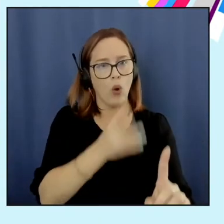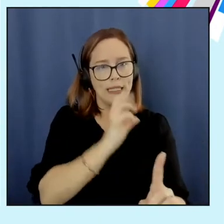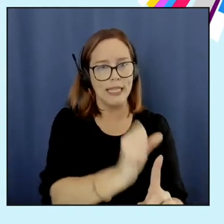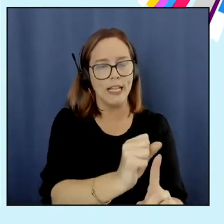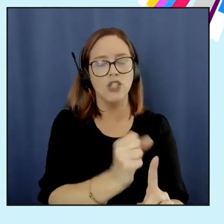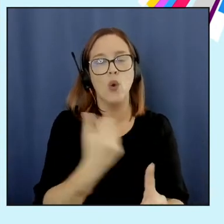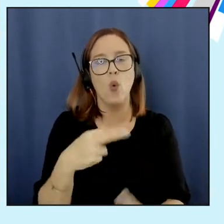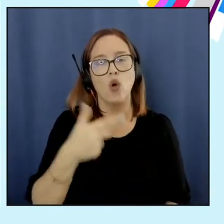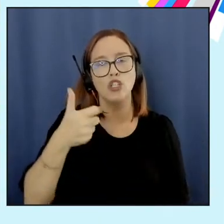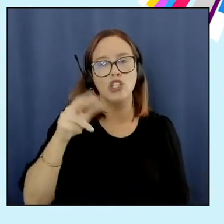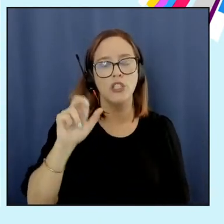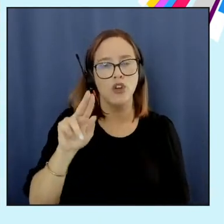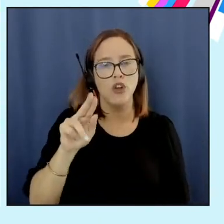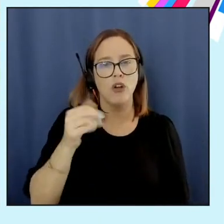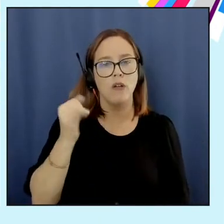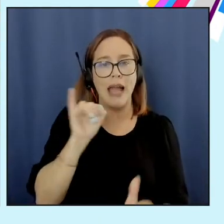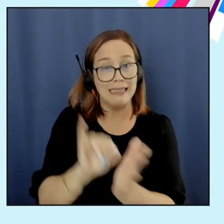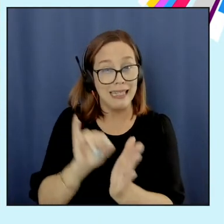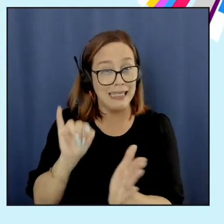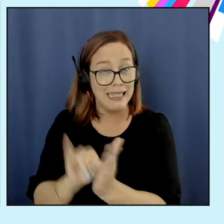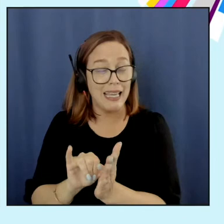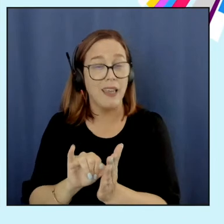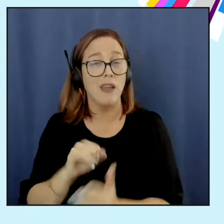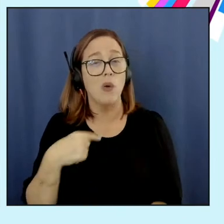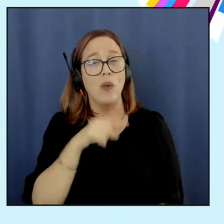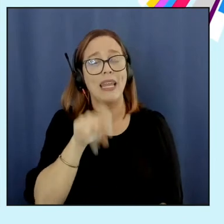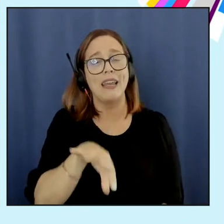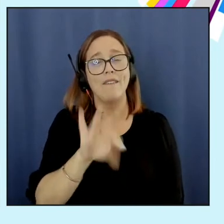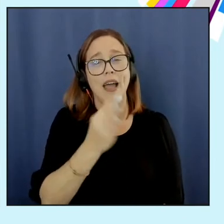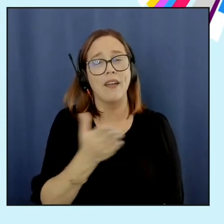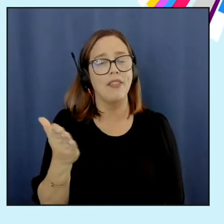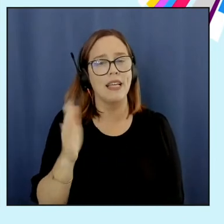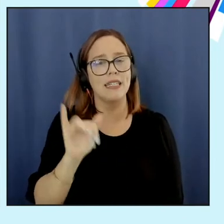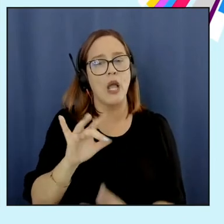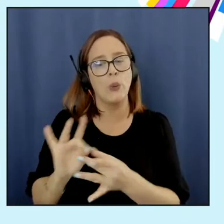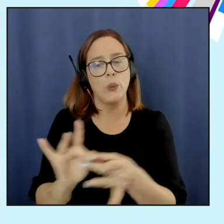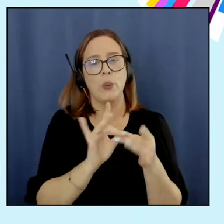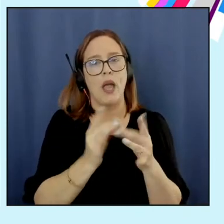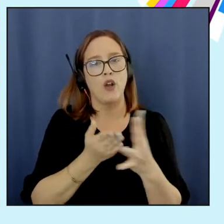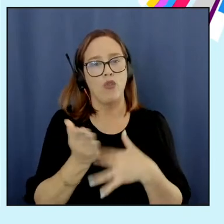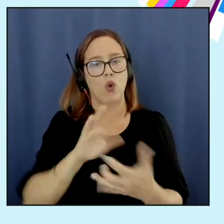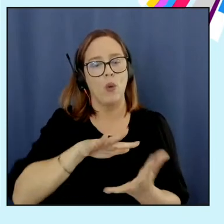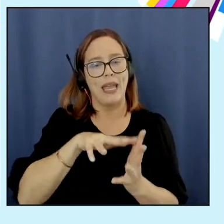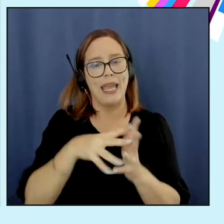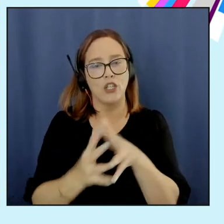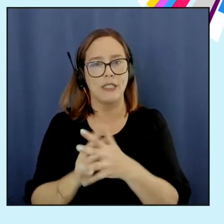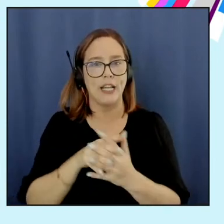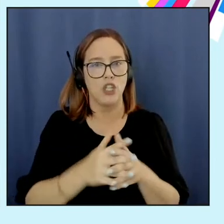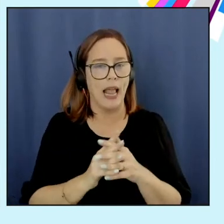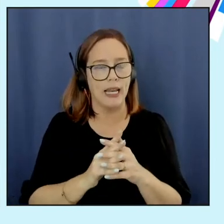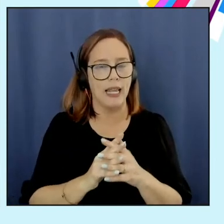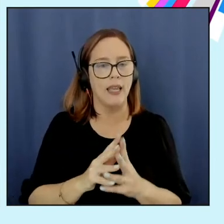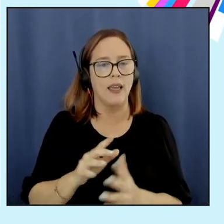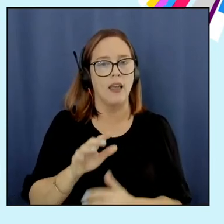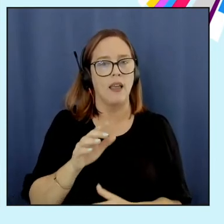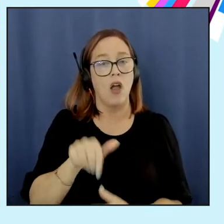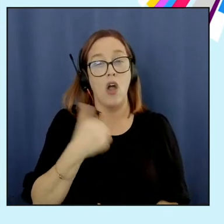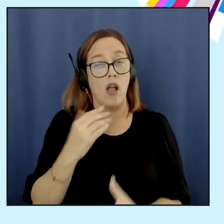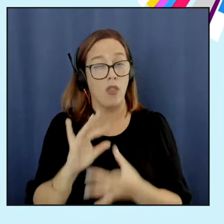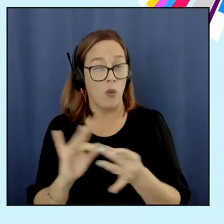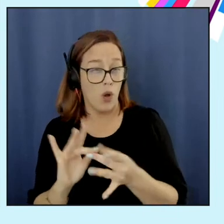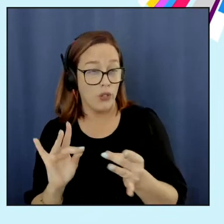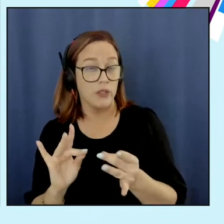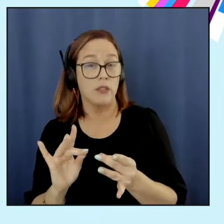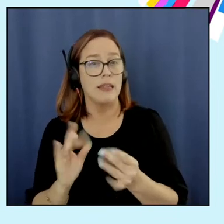find those things that unite us through our intersectionality. In other words, it is very easy to see what makes us different. So